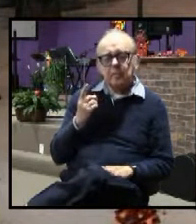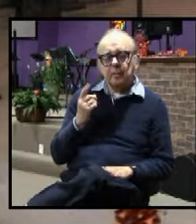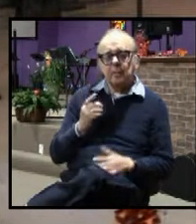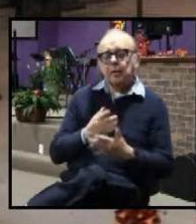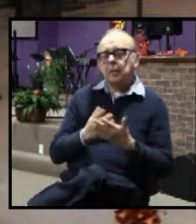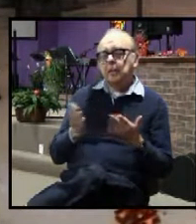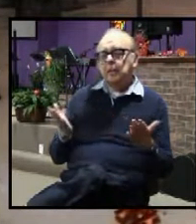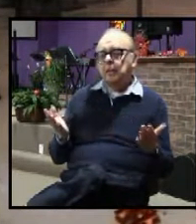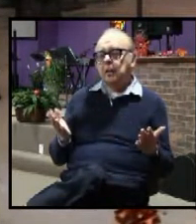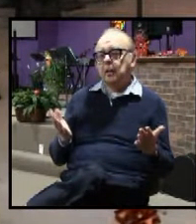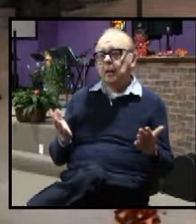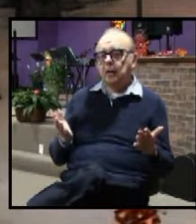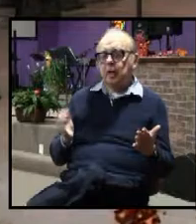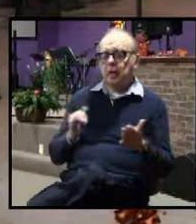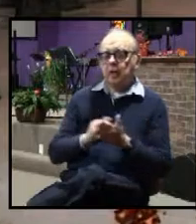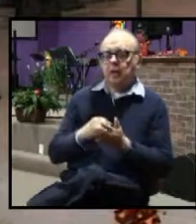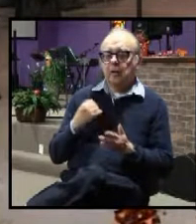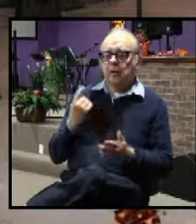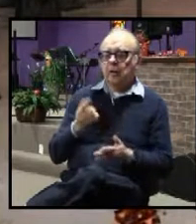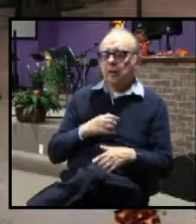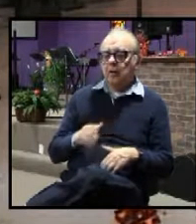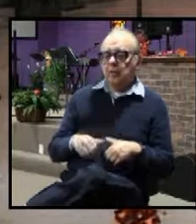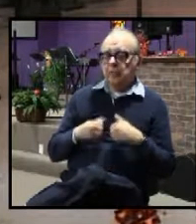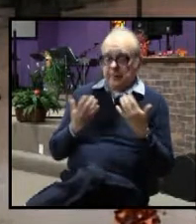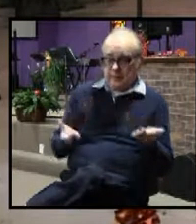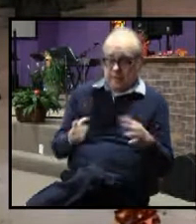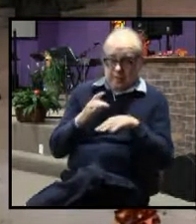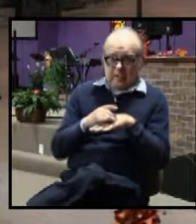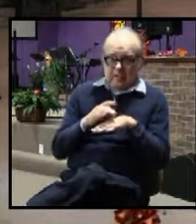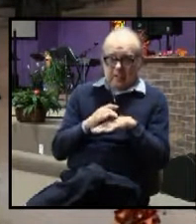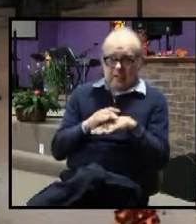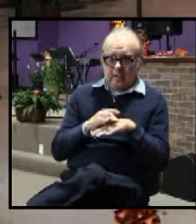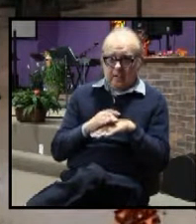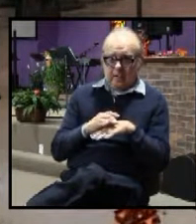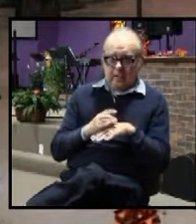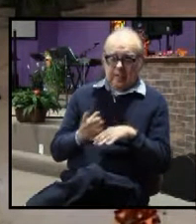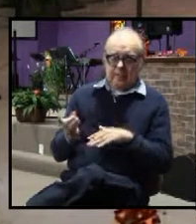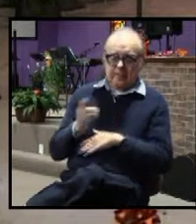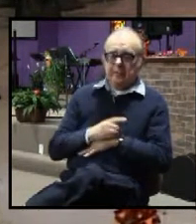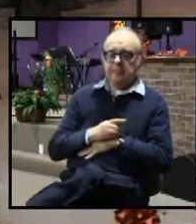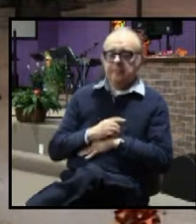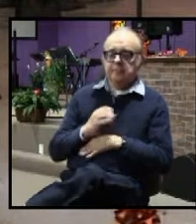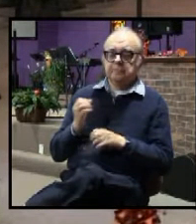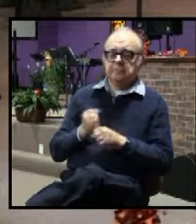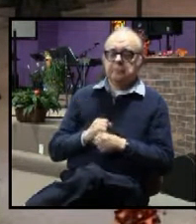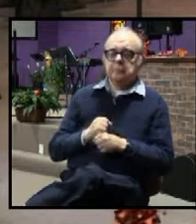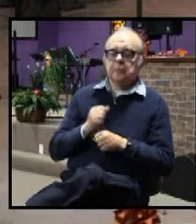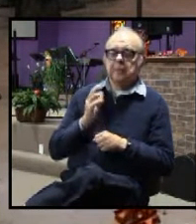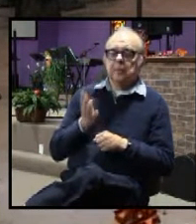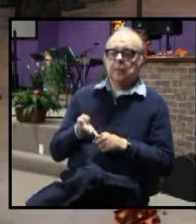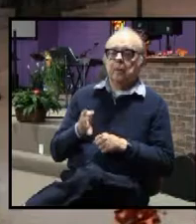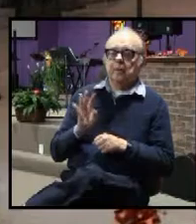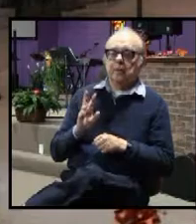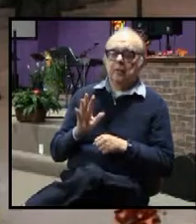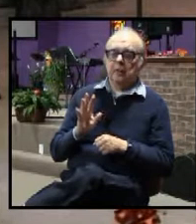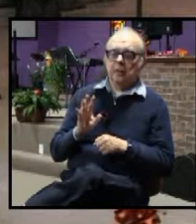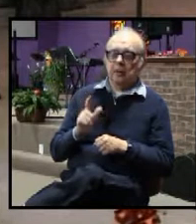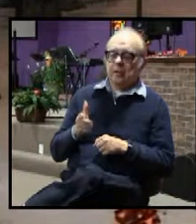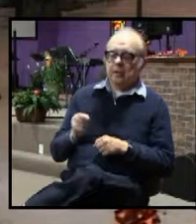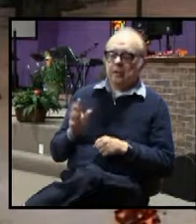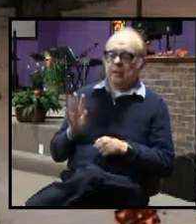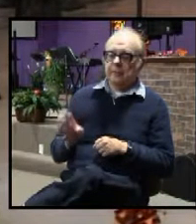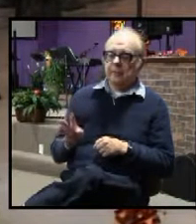need to understand something, that we live on this earth, and in this day we get 24 hours